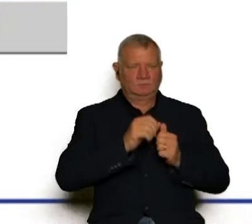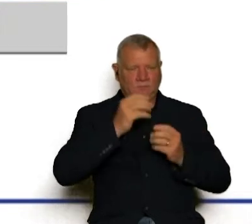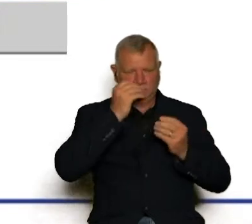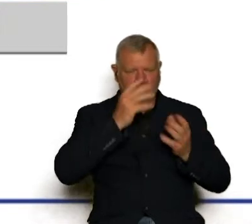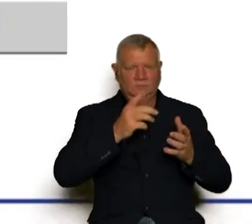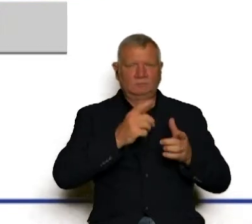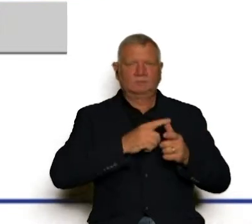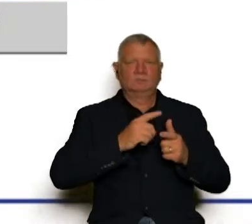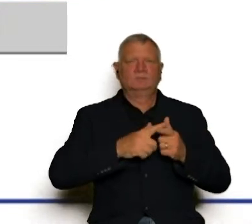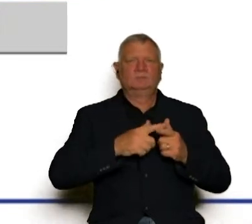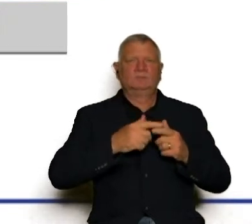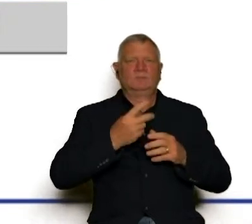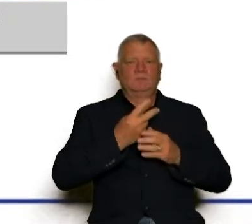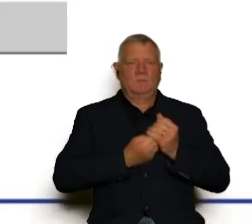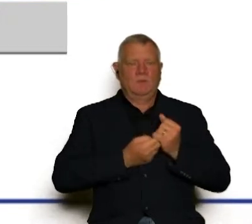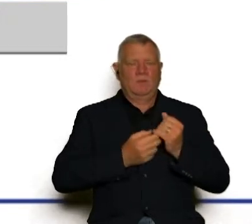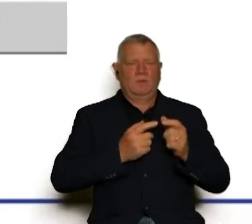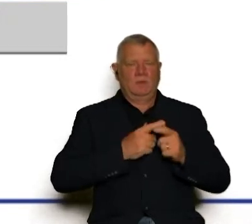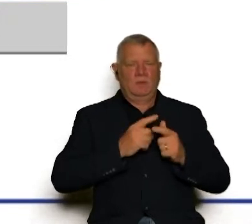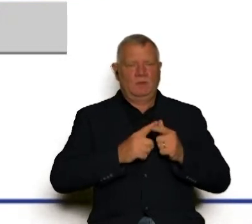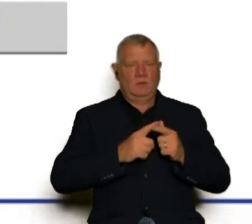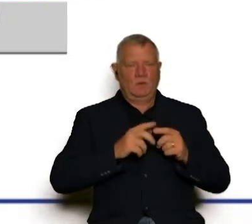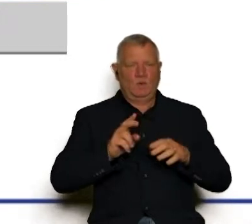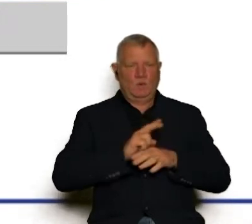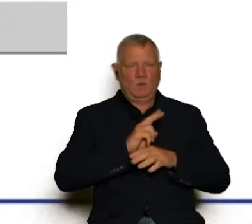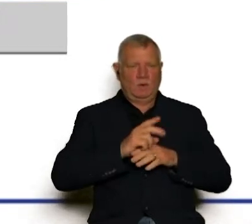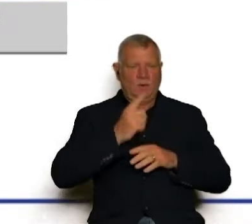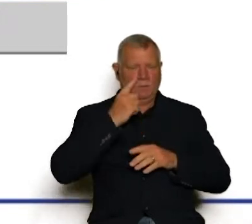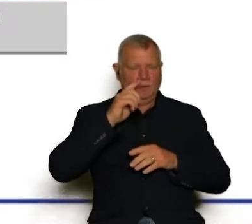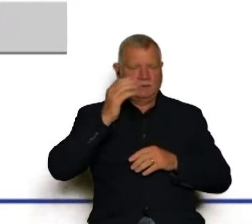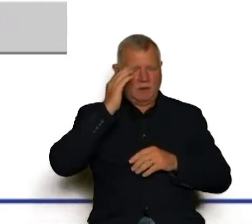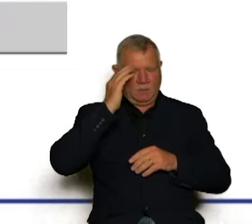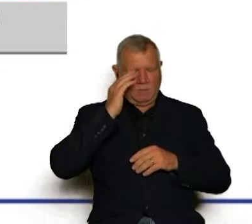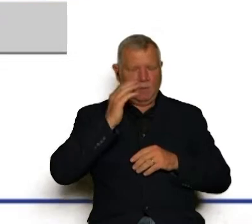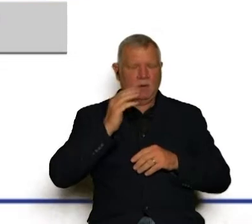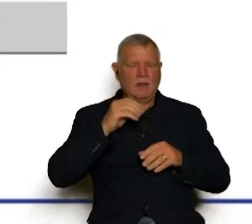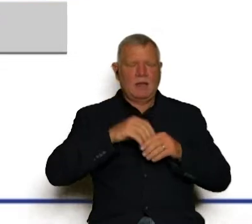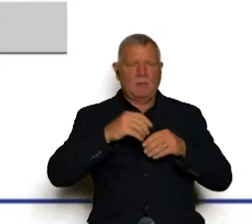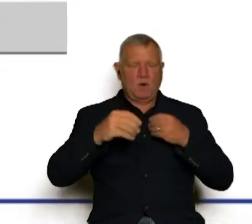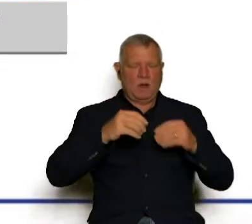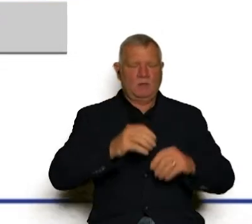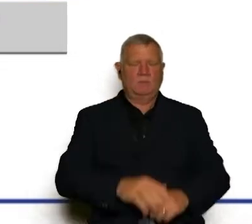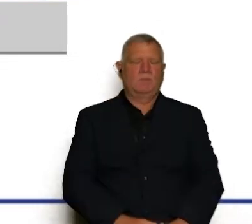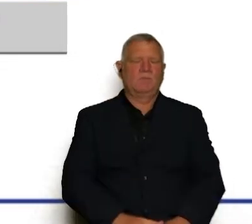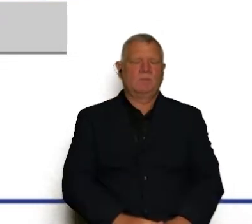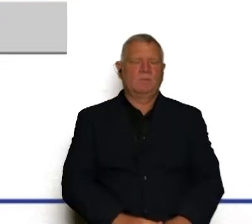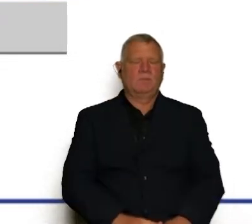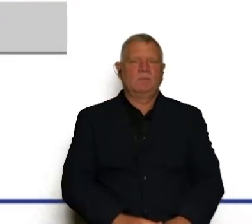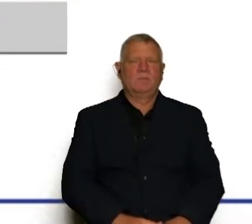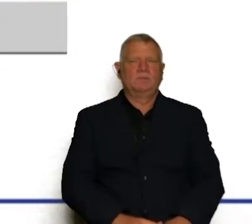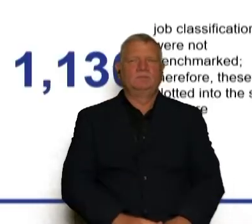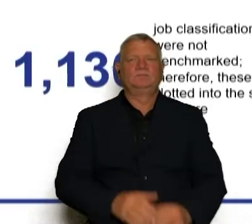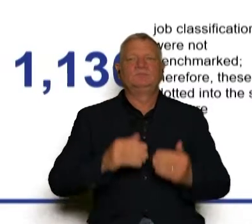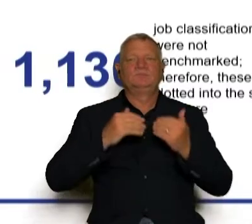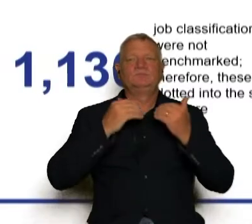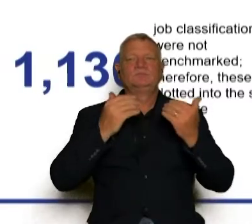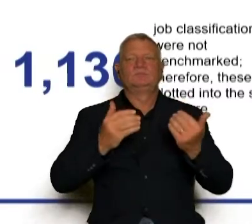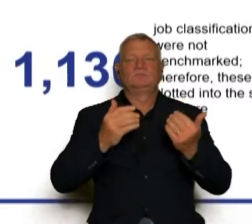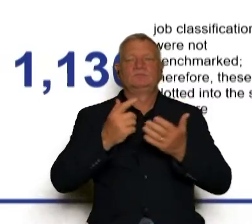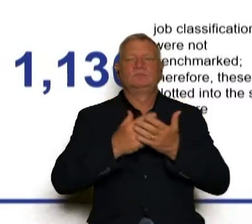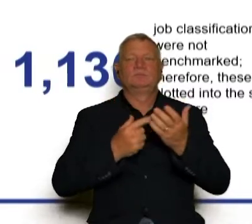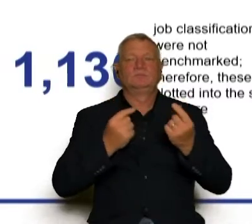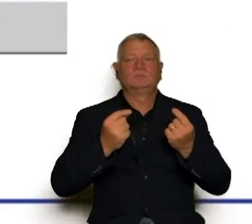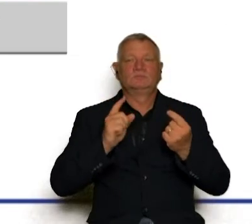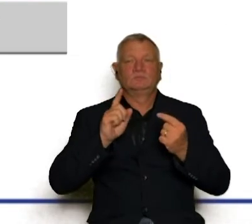we've already collected all the data from the two surveys that are being used to know market salaries. The next thing that was